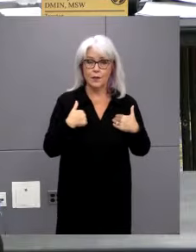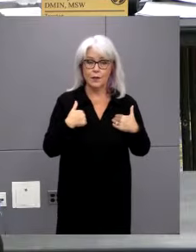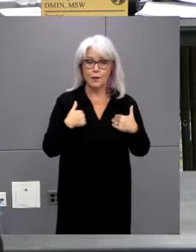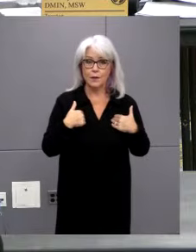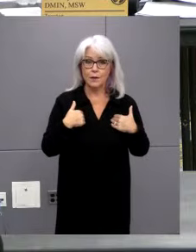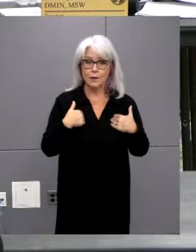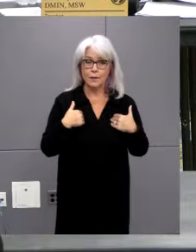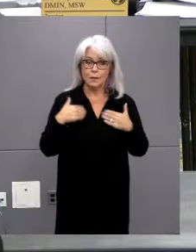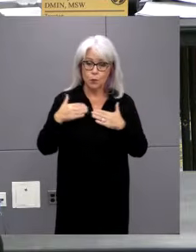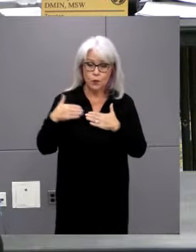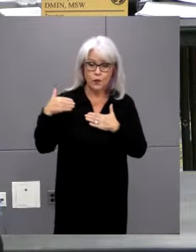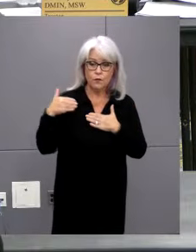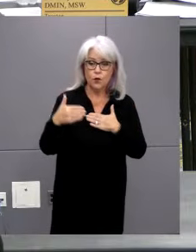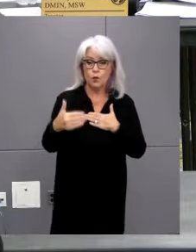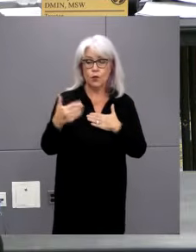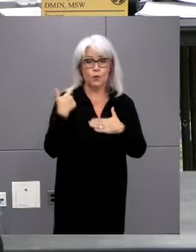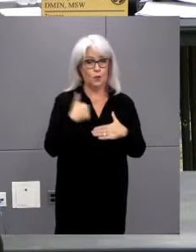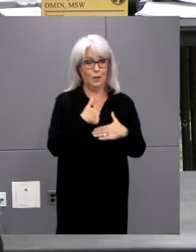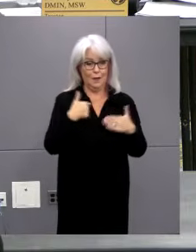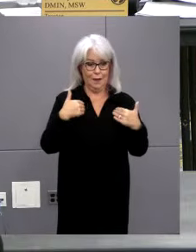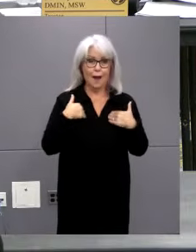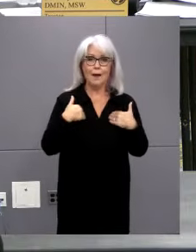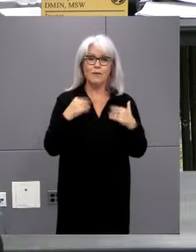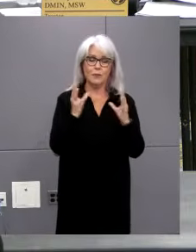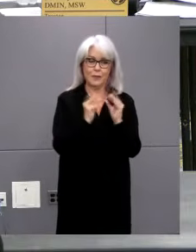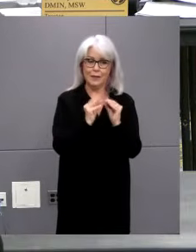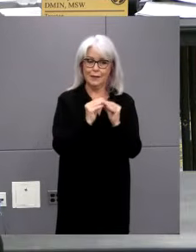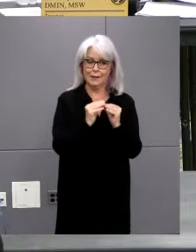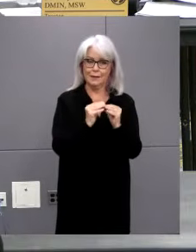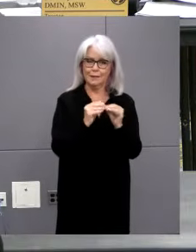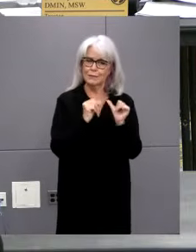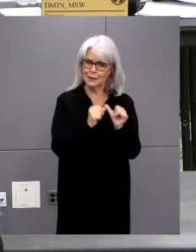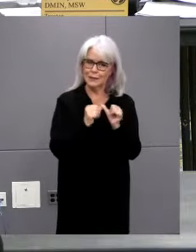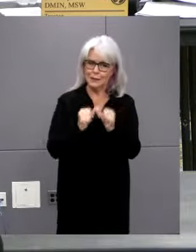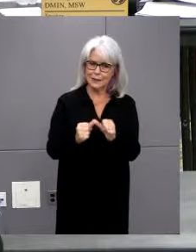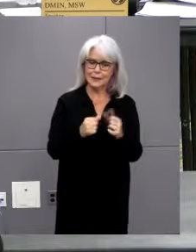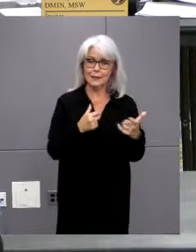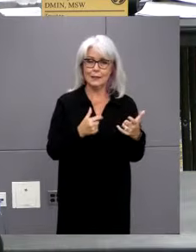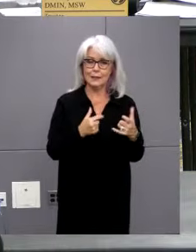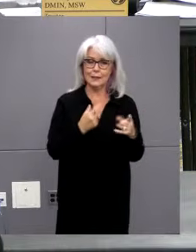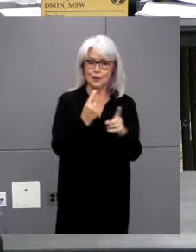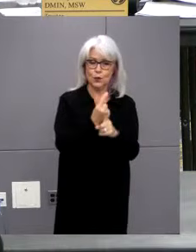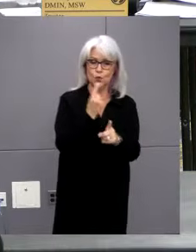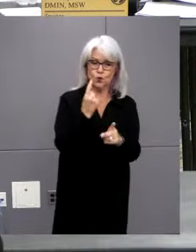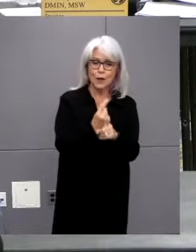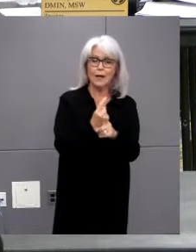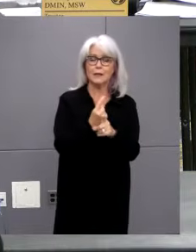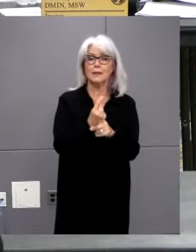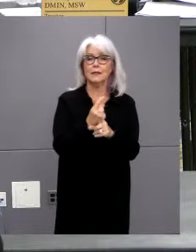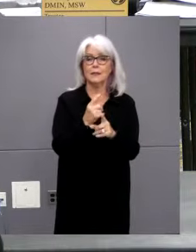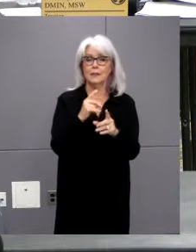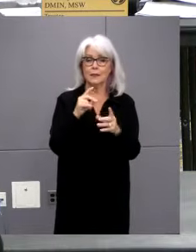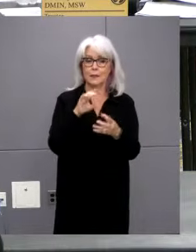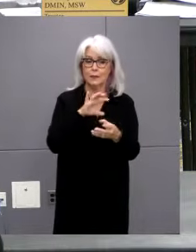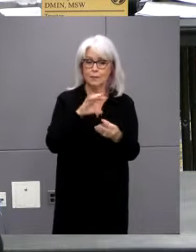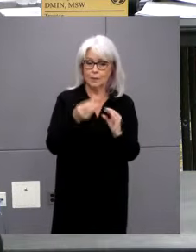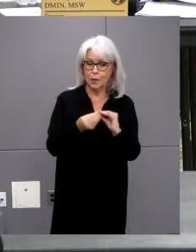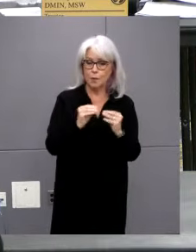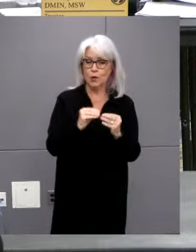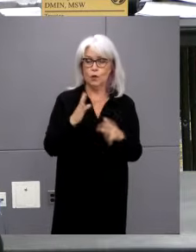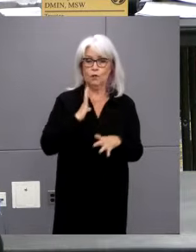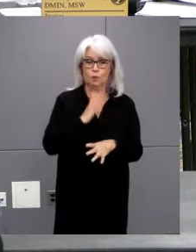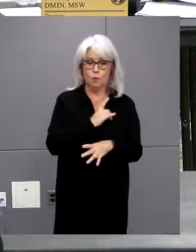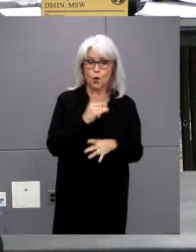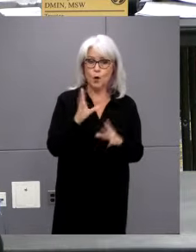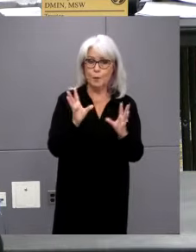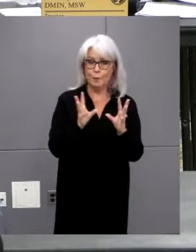we have those meetings, that they're consistent, that we have the correct amount of board members there, 3,